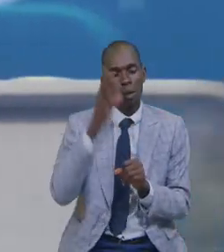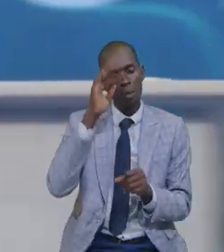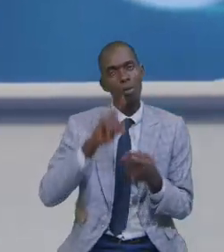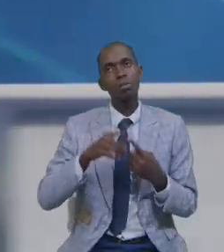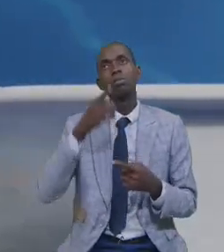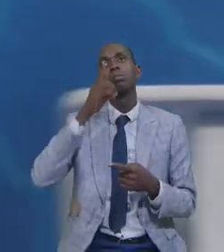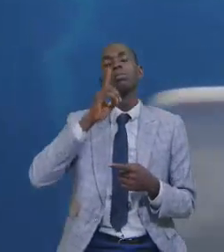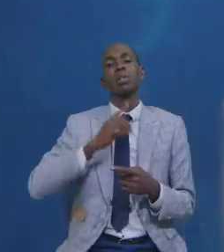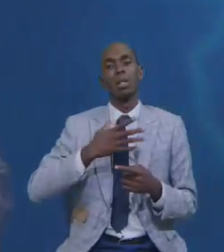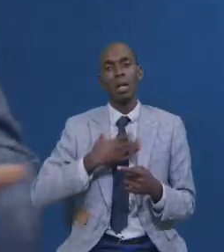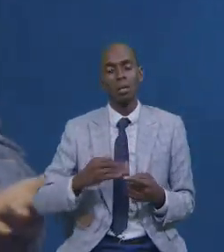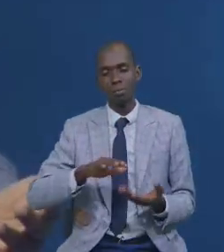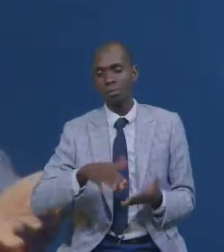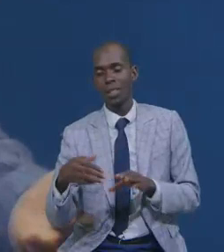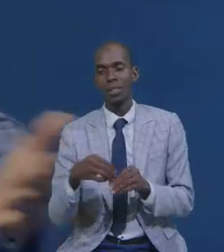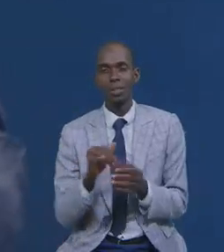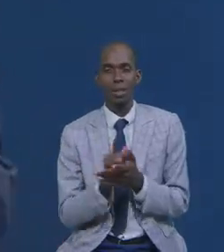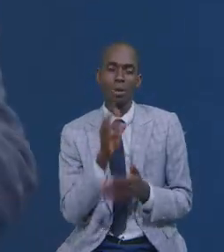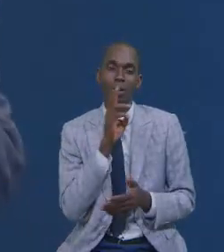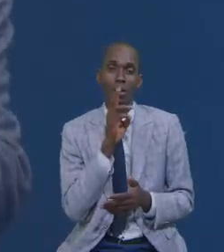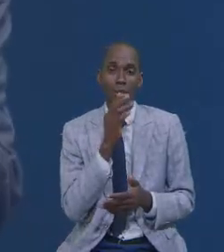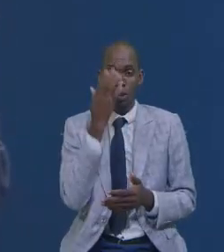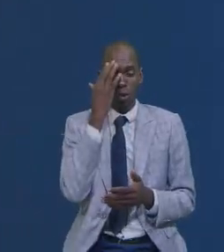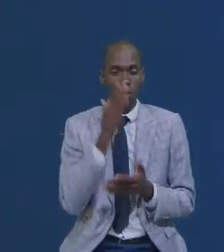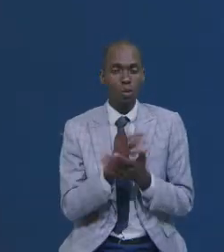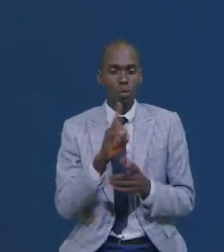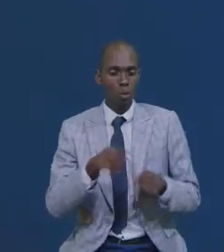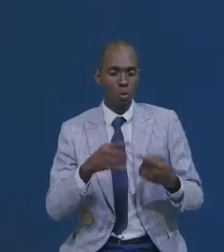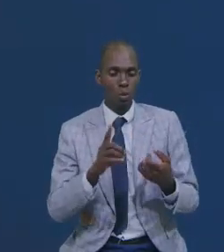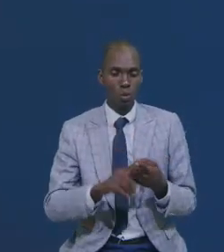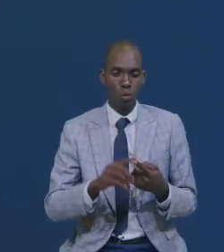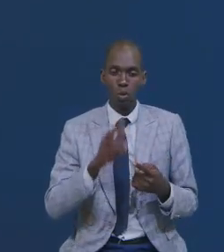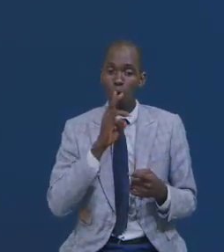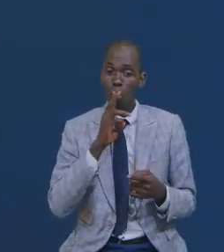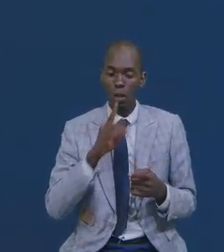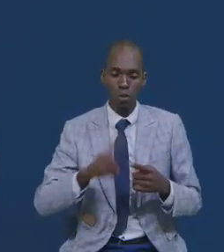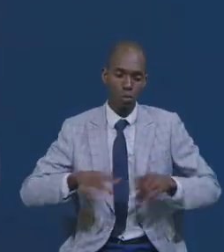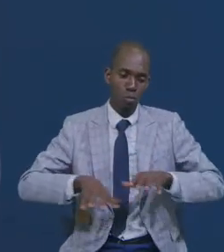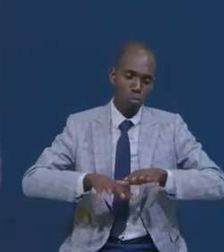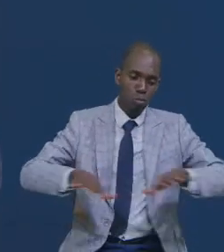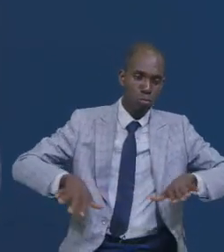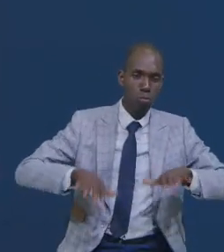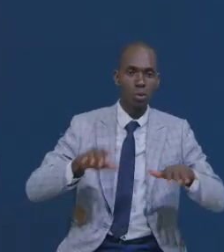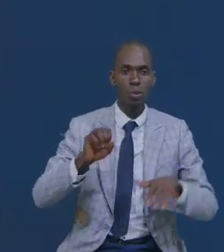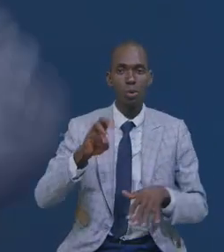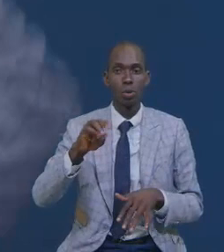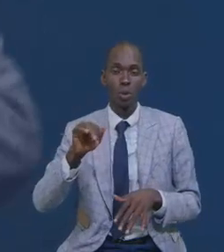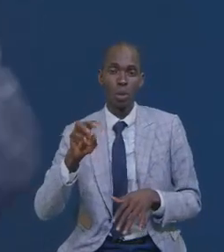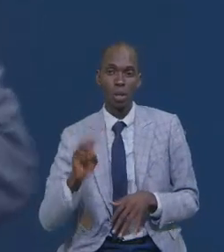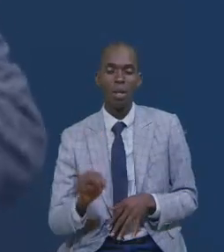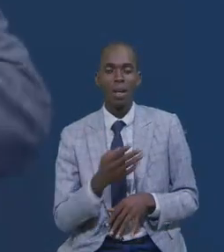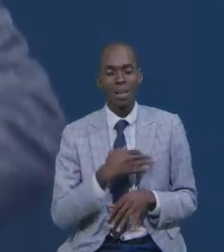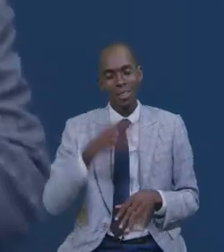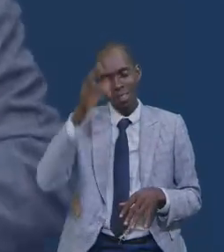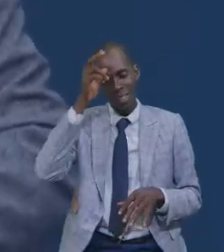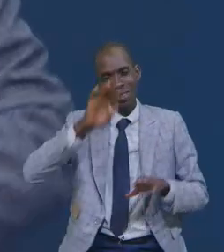he goes to swim, and the devil gives him a leeway, some freedom, and he says,